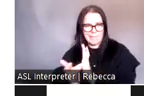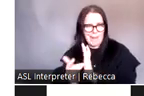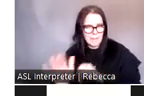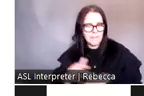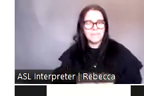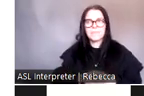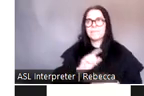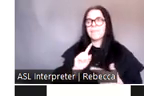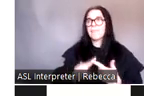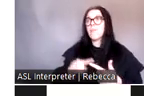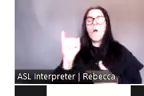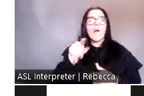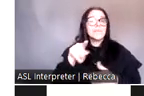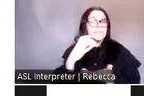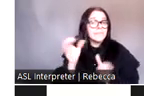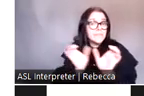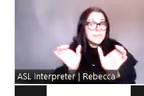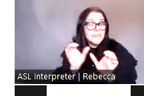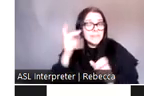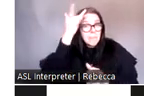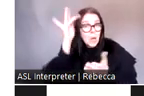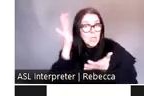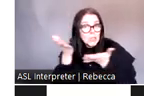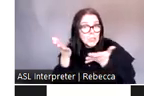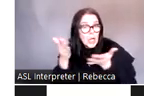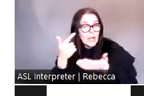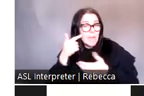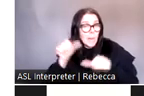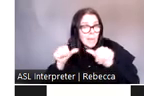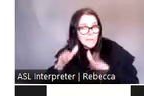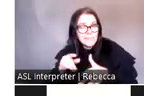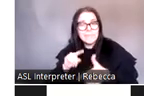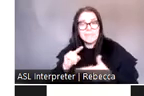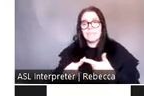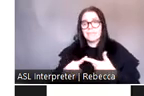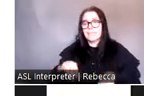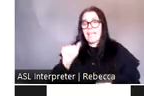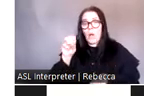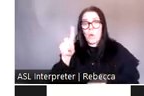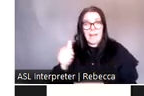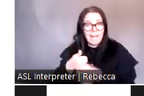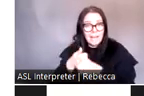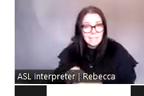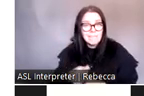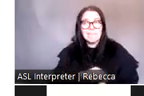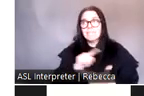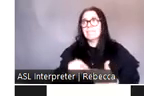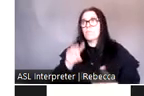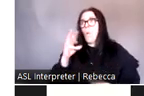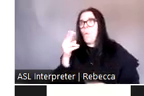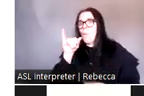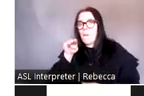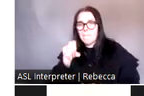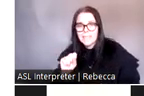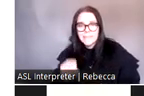like SmartServe and WMIS and Fall Arrest and AODA compliance, some of the things we do in our own organizations or